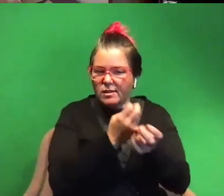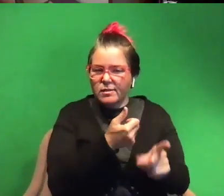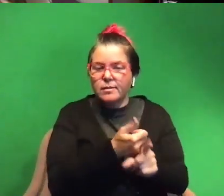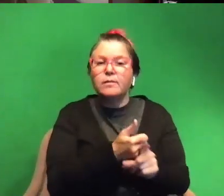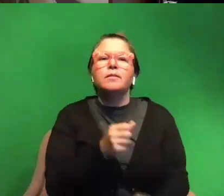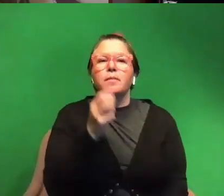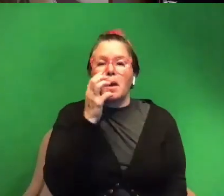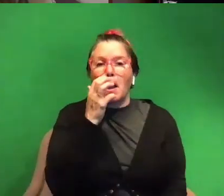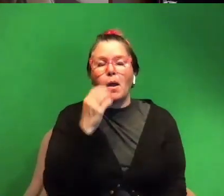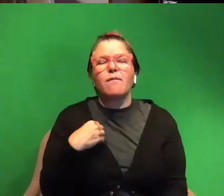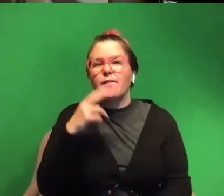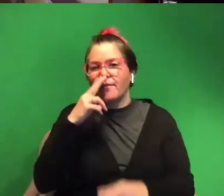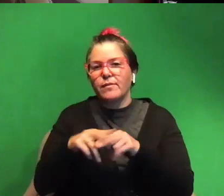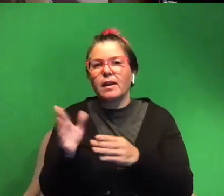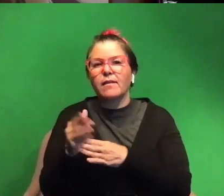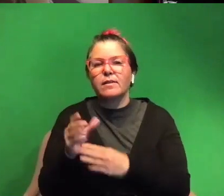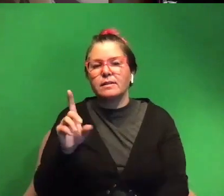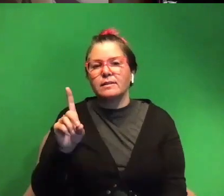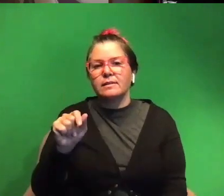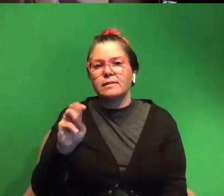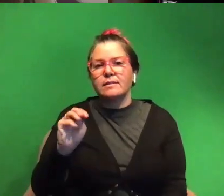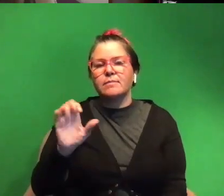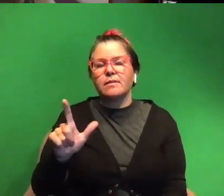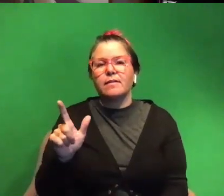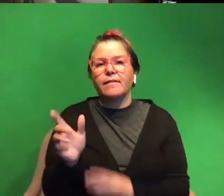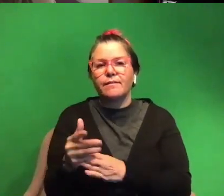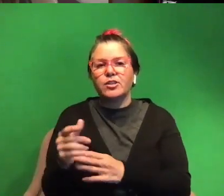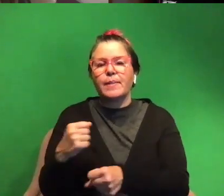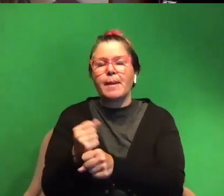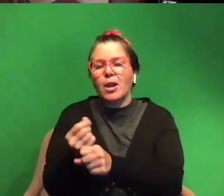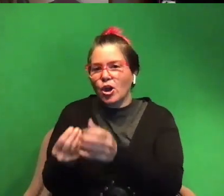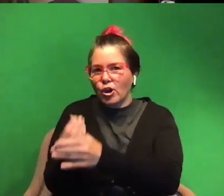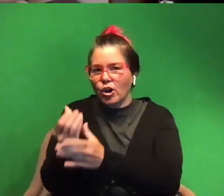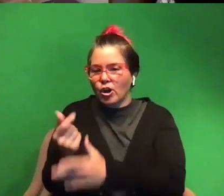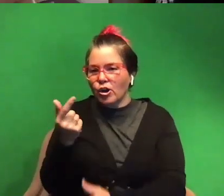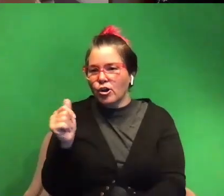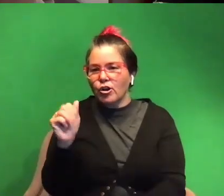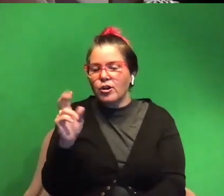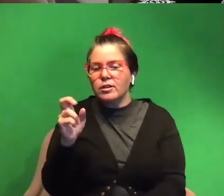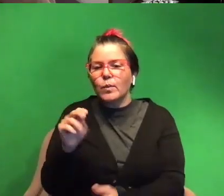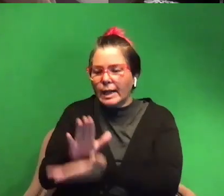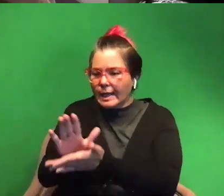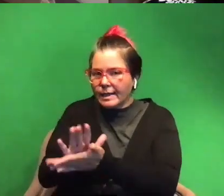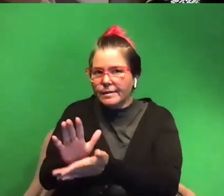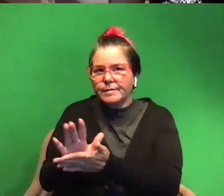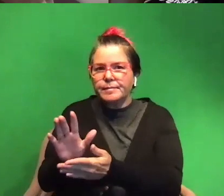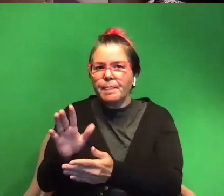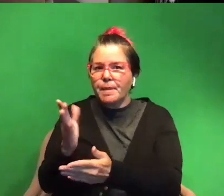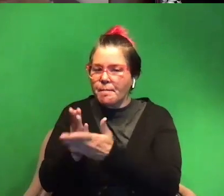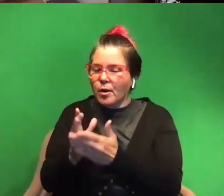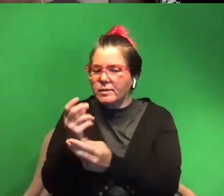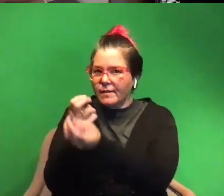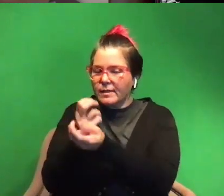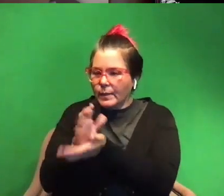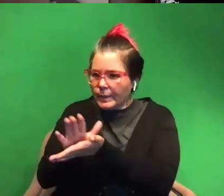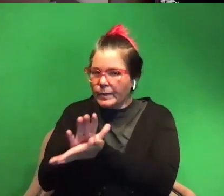Or there's a fun type of fish called a damselfish that actually make gardens. So they'll clean off parts of the skeleton, and